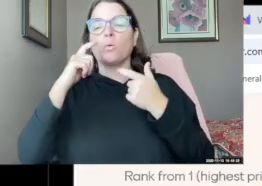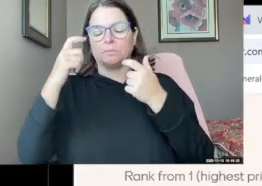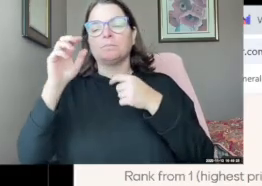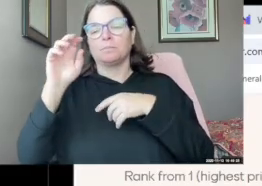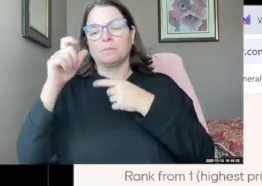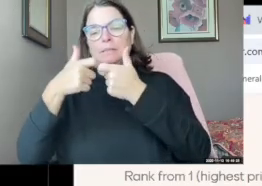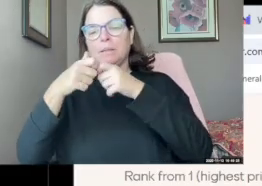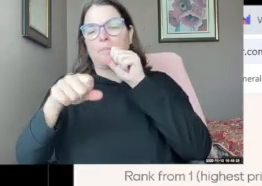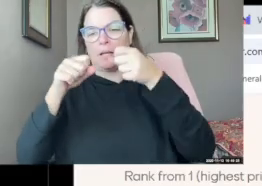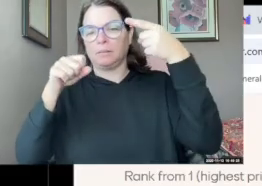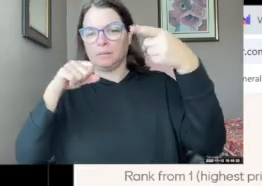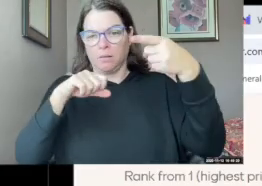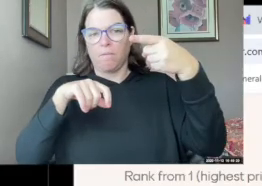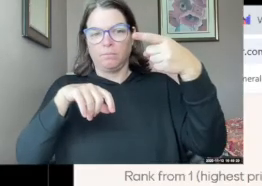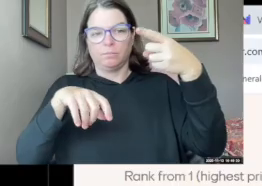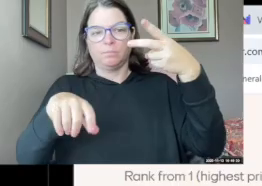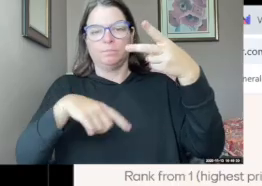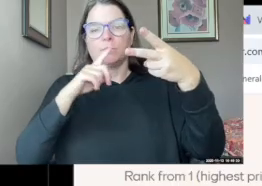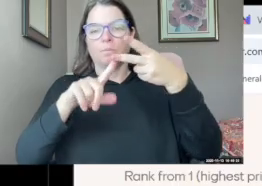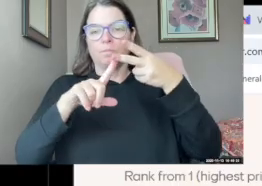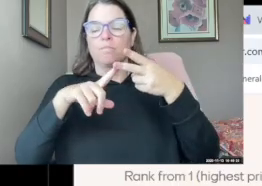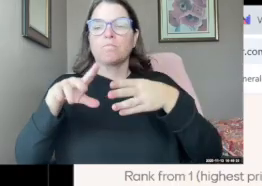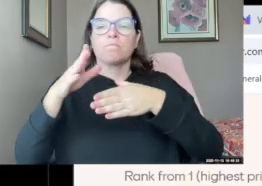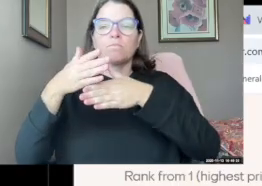emission vehicles, and e-bikes,